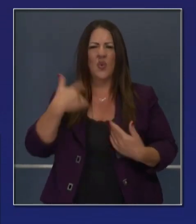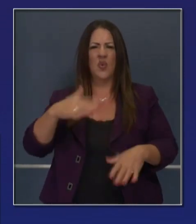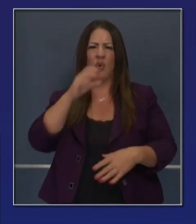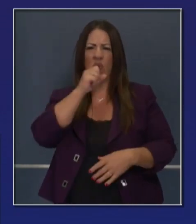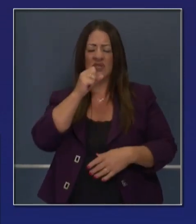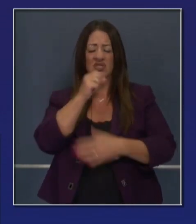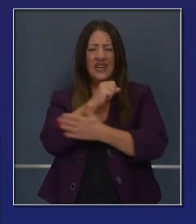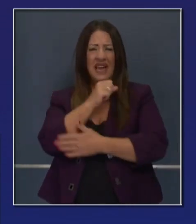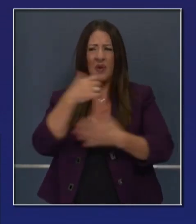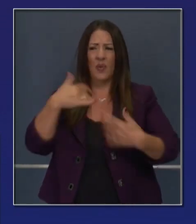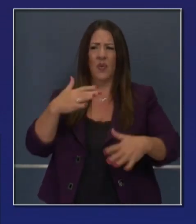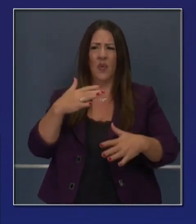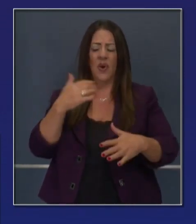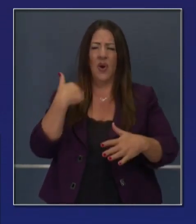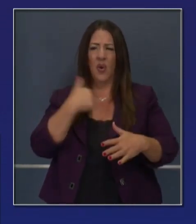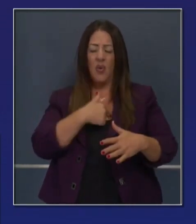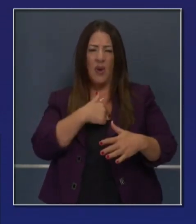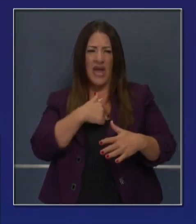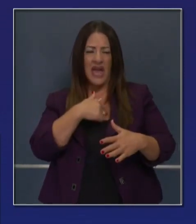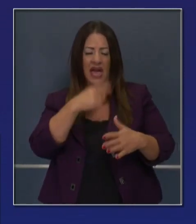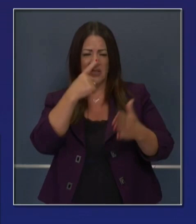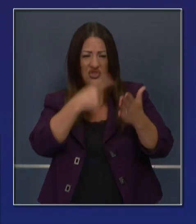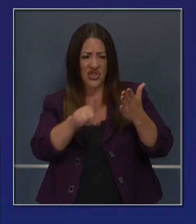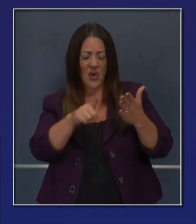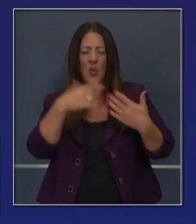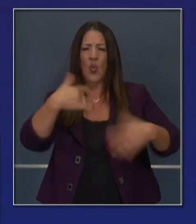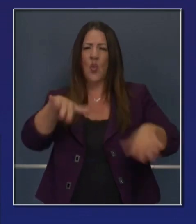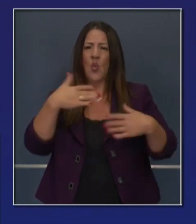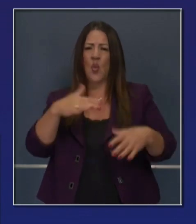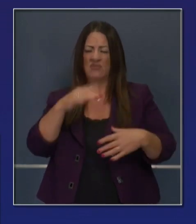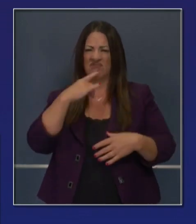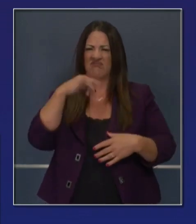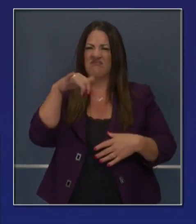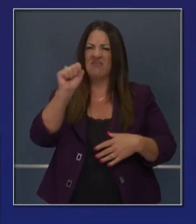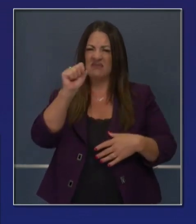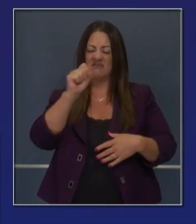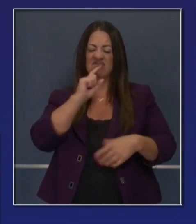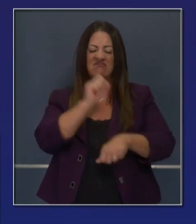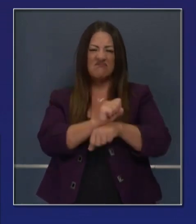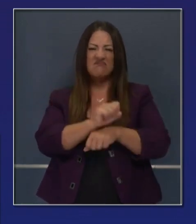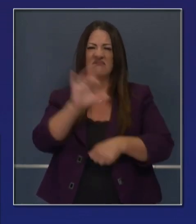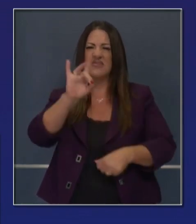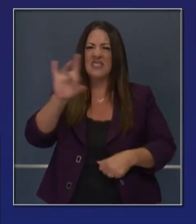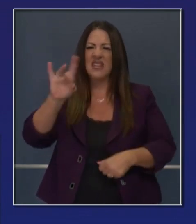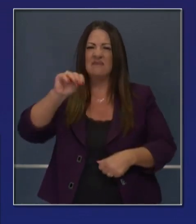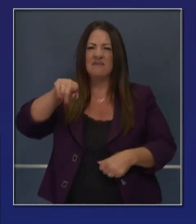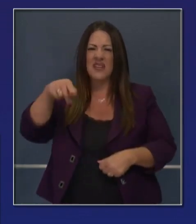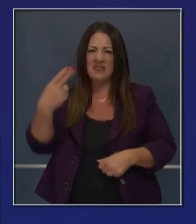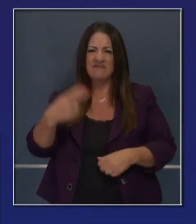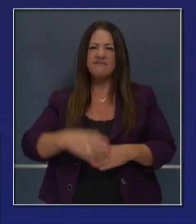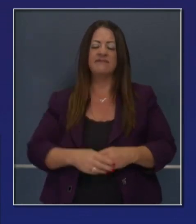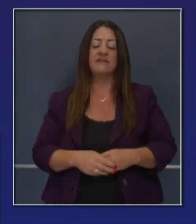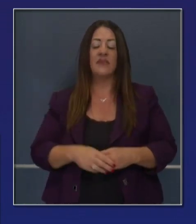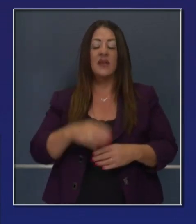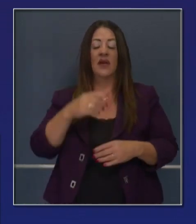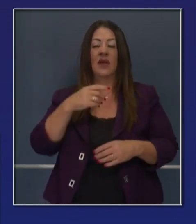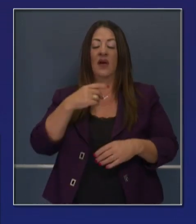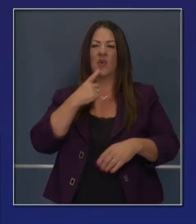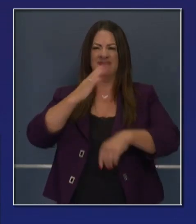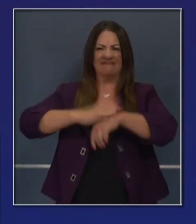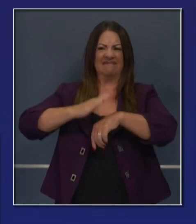hour was recorded just in Orange County. So we have these red flag warnings. The red flag warnings